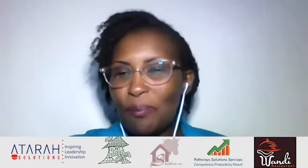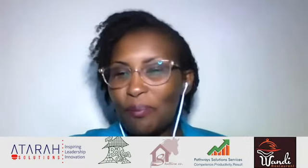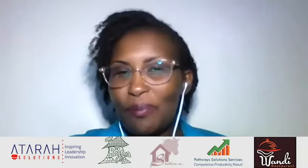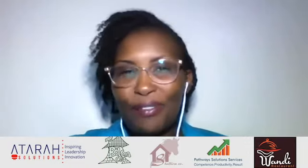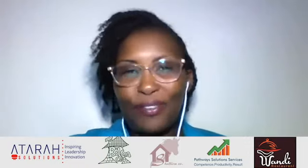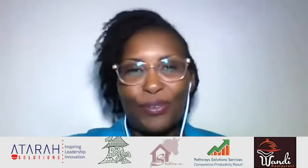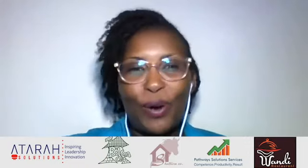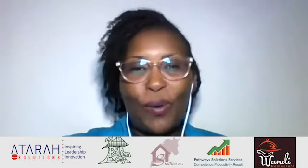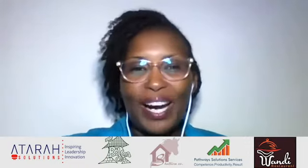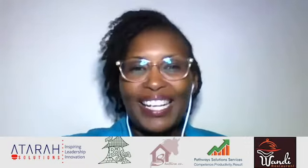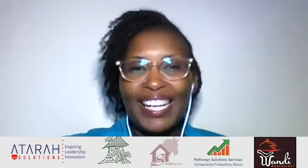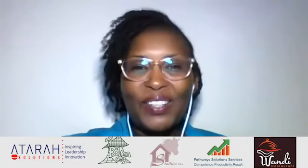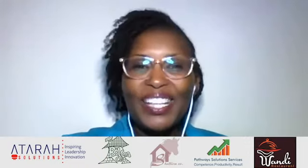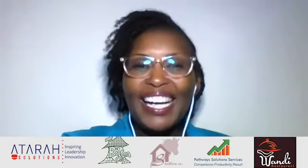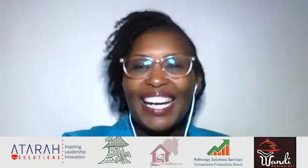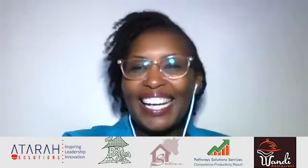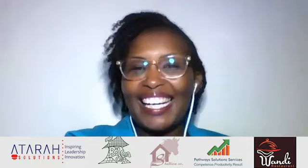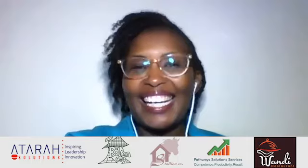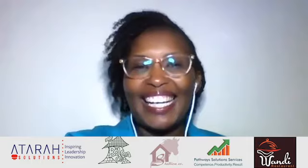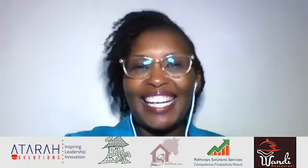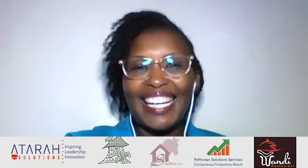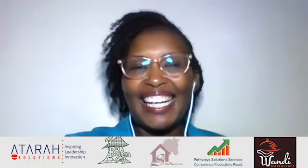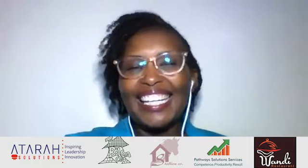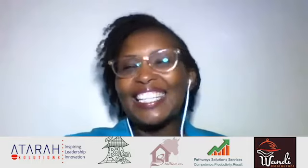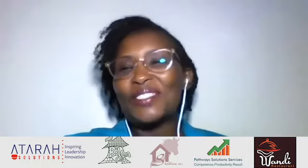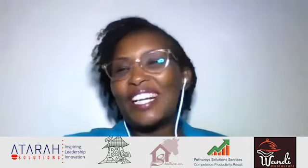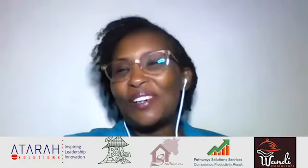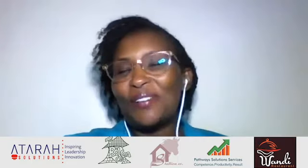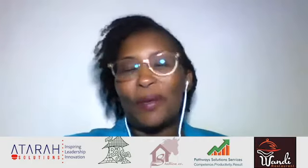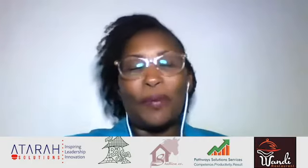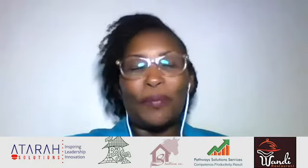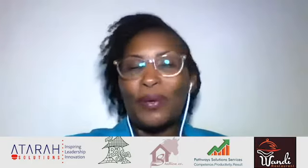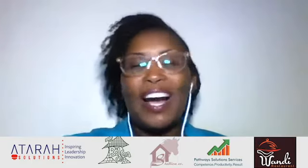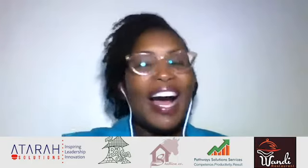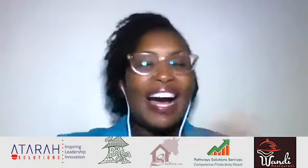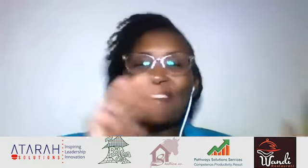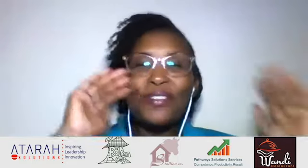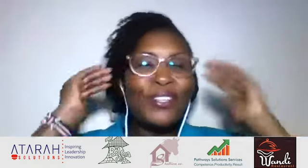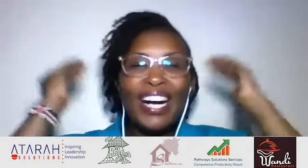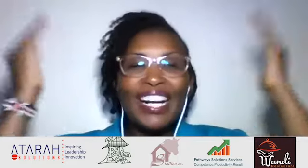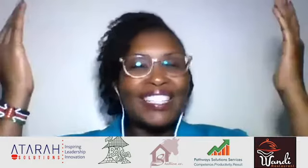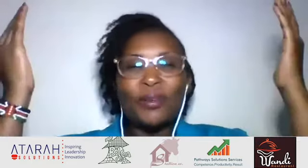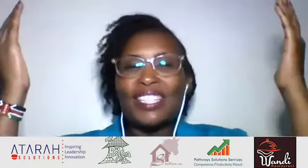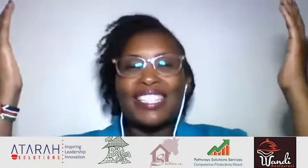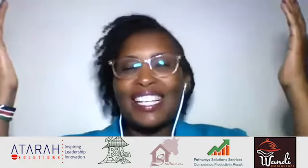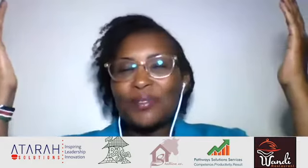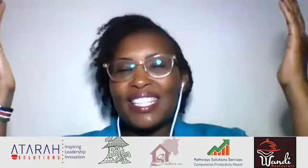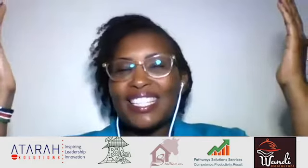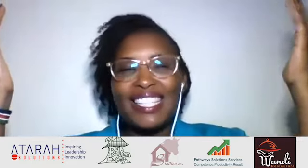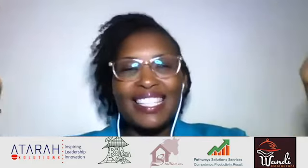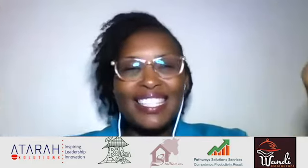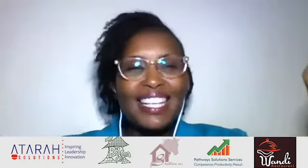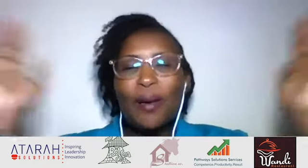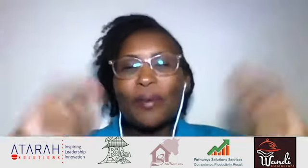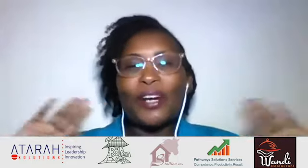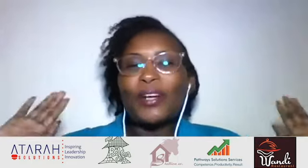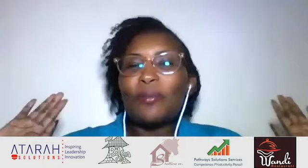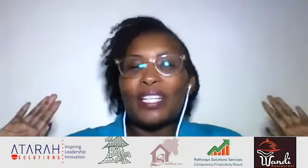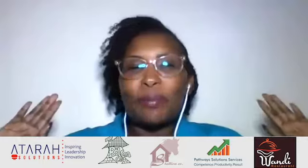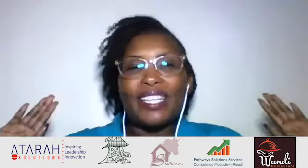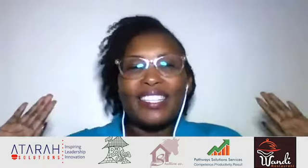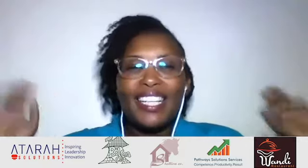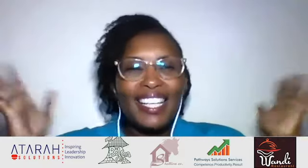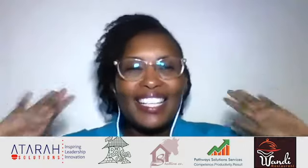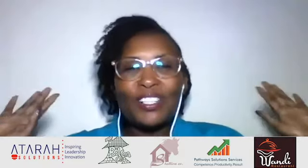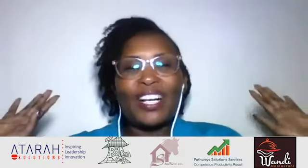I've known Bavi for a while now, and he's one of the people who I have no idea what he does with these screens, but I know